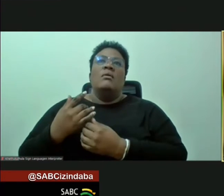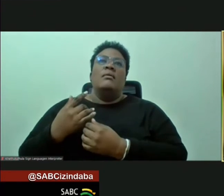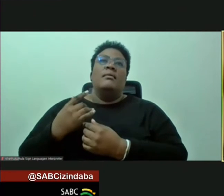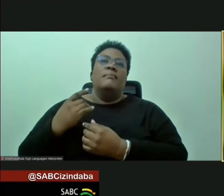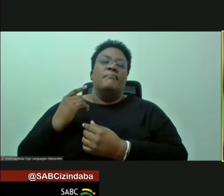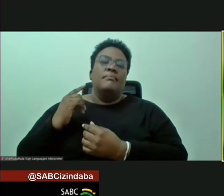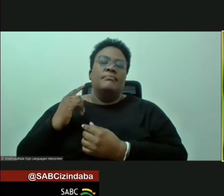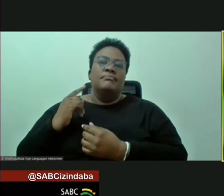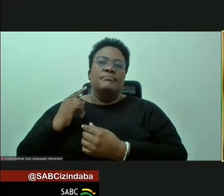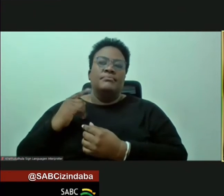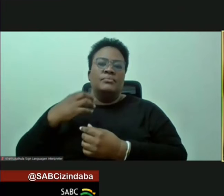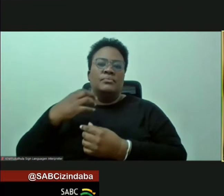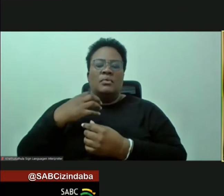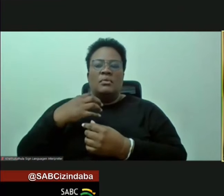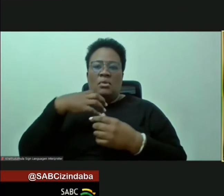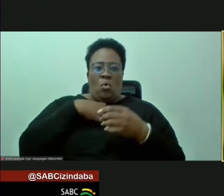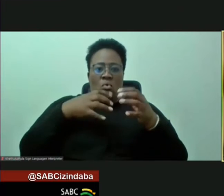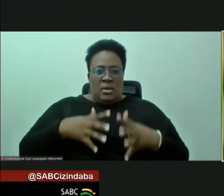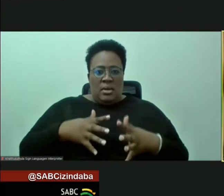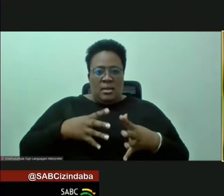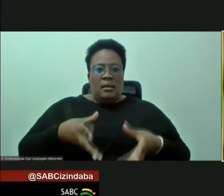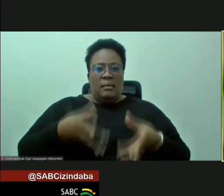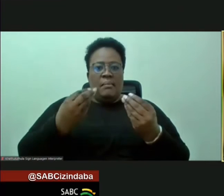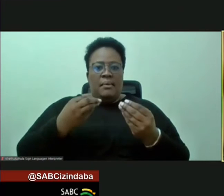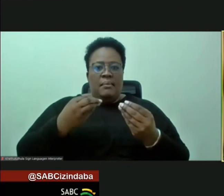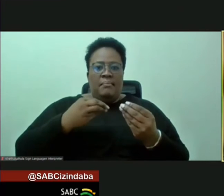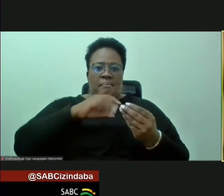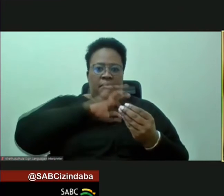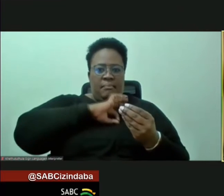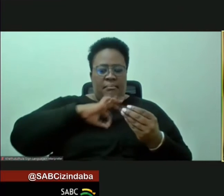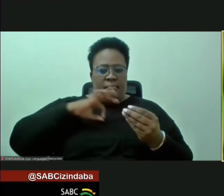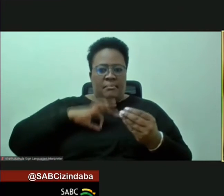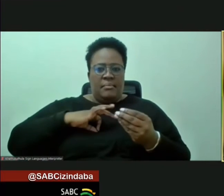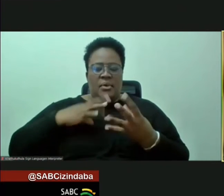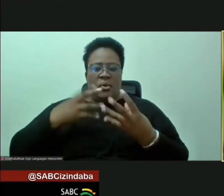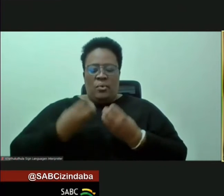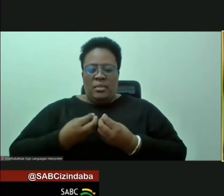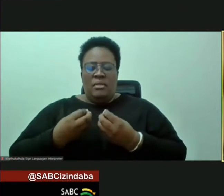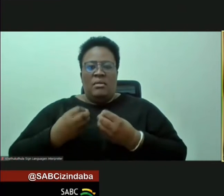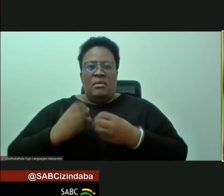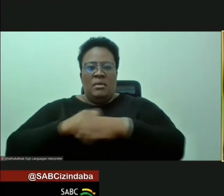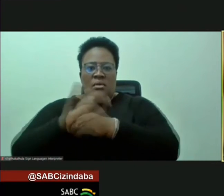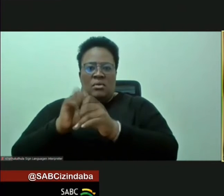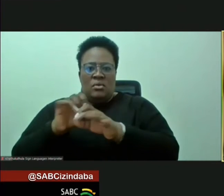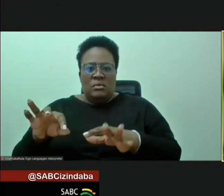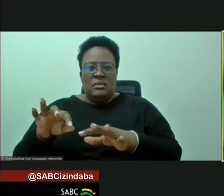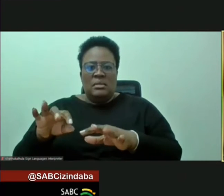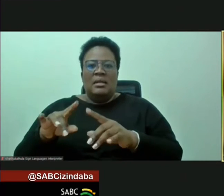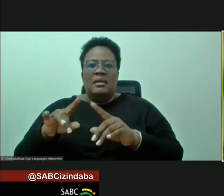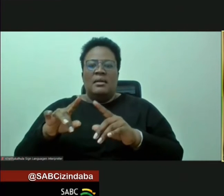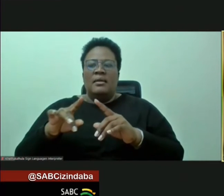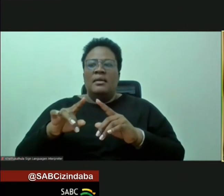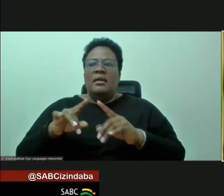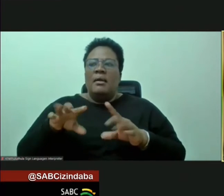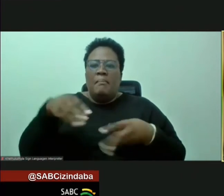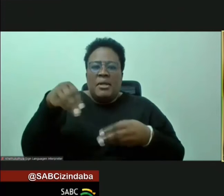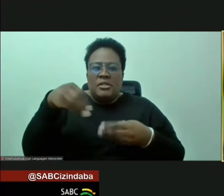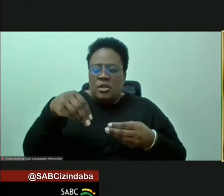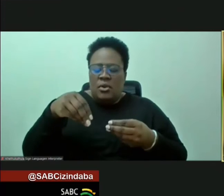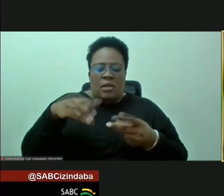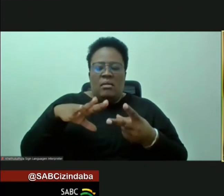monkeypox. So how this can happen, the virus can remain viable on materials like